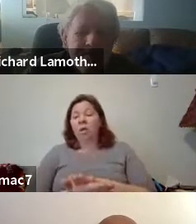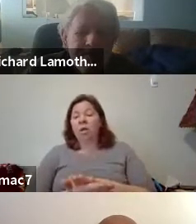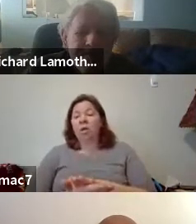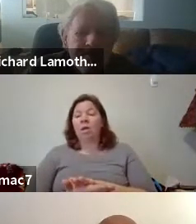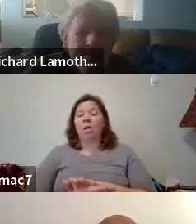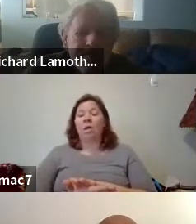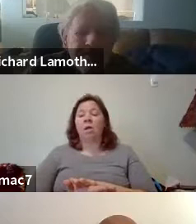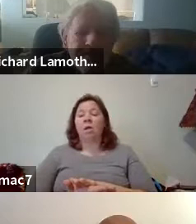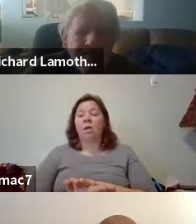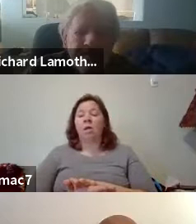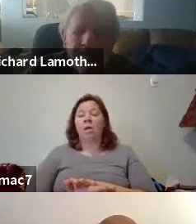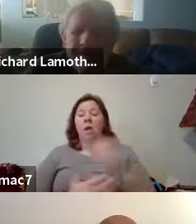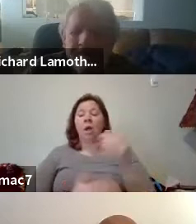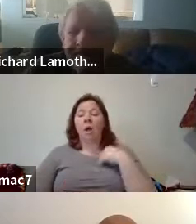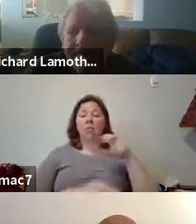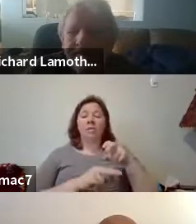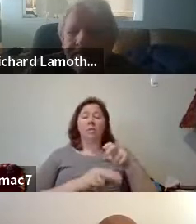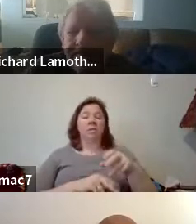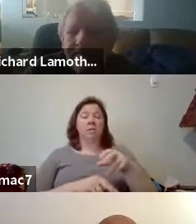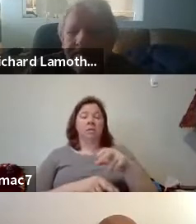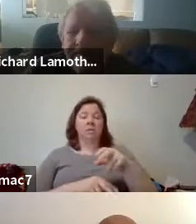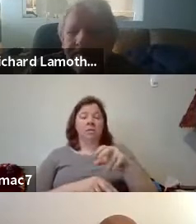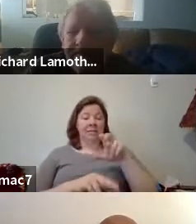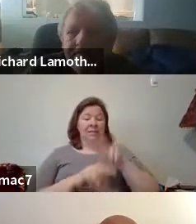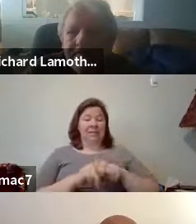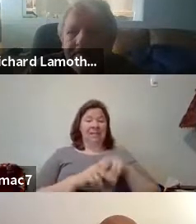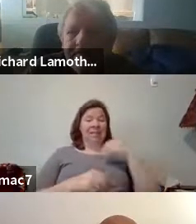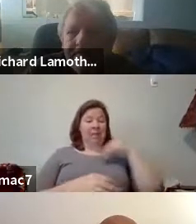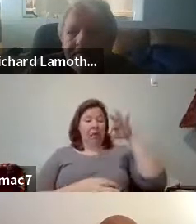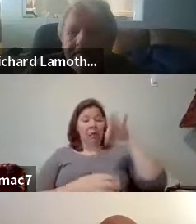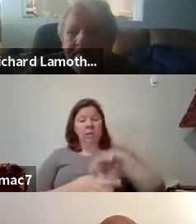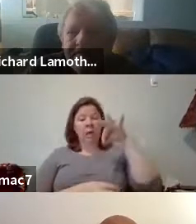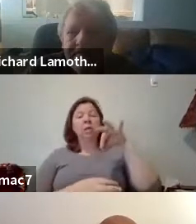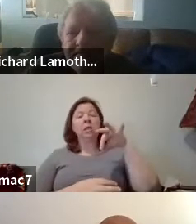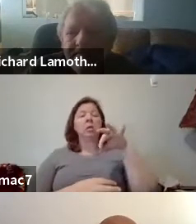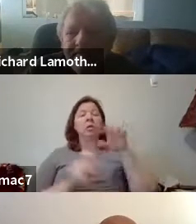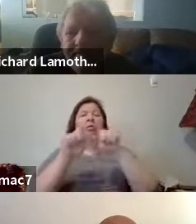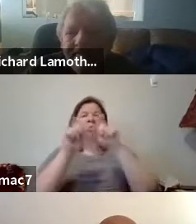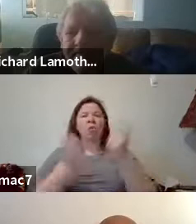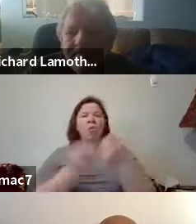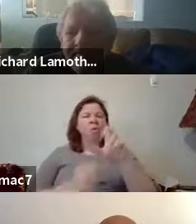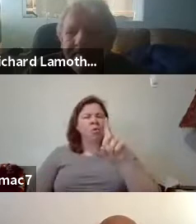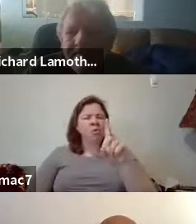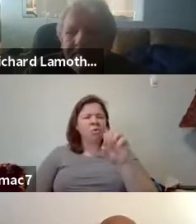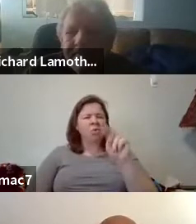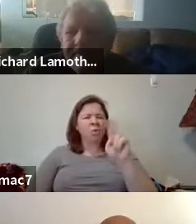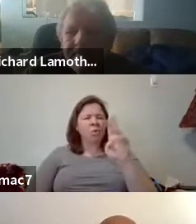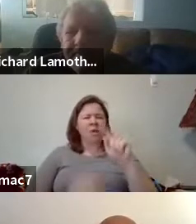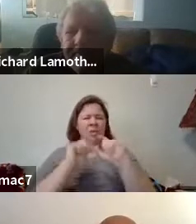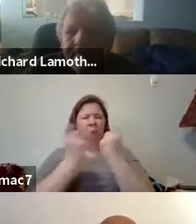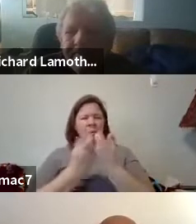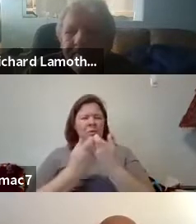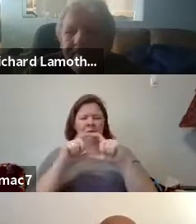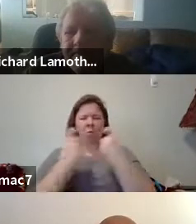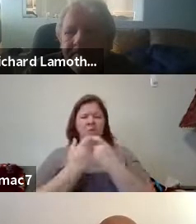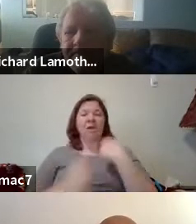before I went to dental school, I was sitting in a Dunkin' Donuts with my dad in 1967. I was a junior in high school, and I was 16